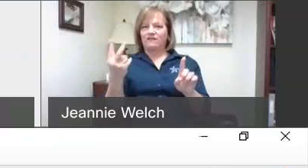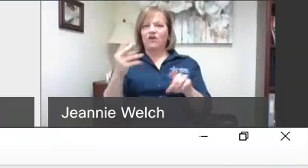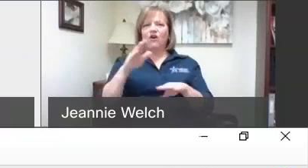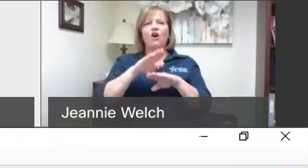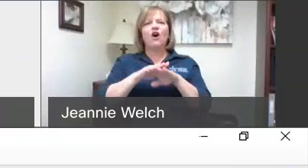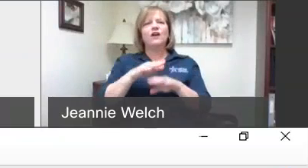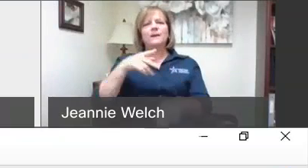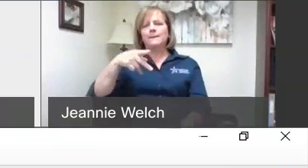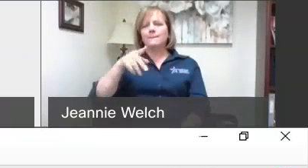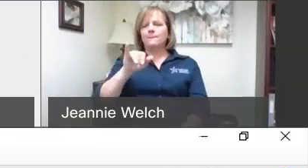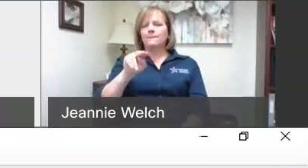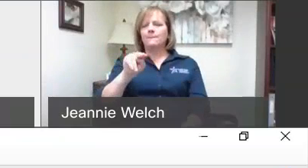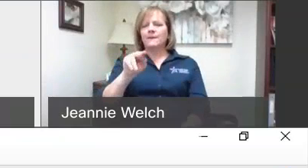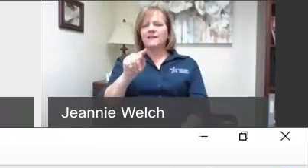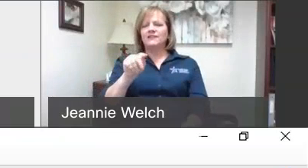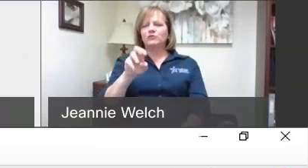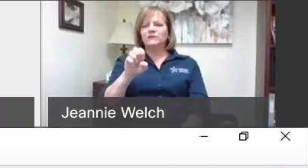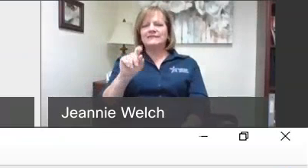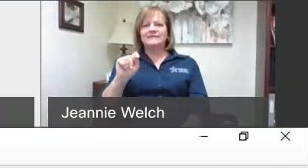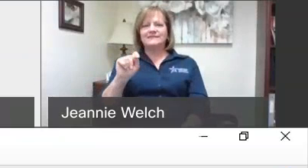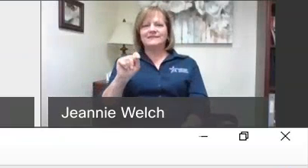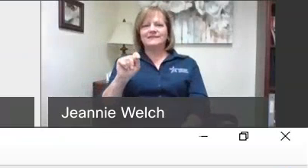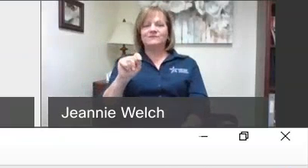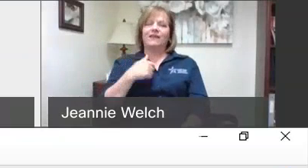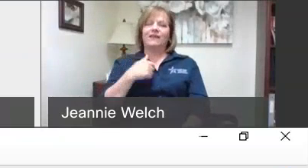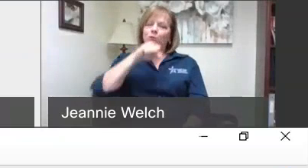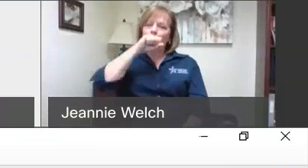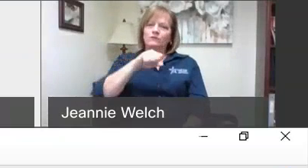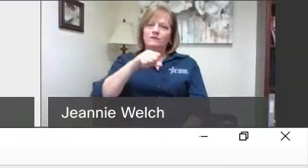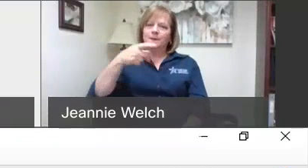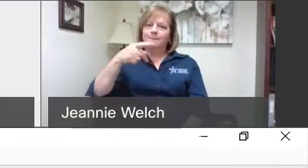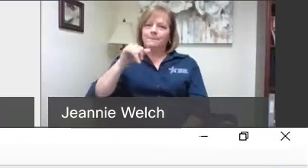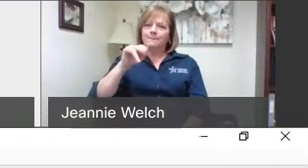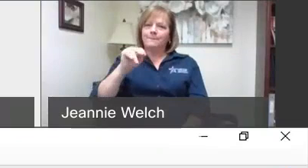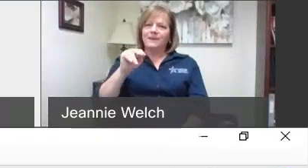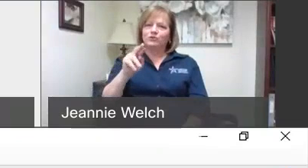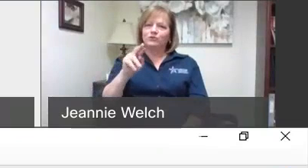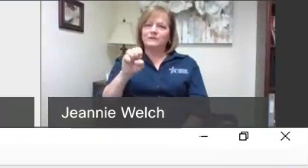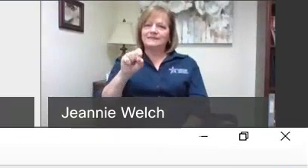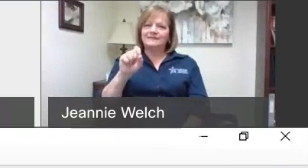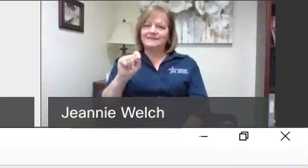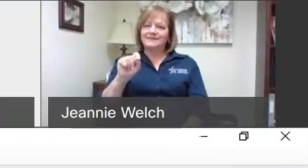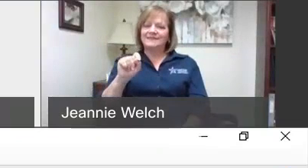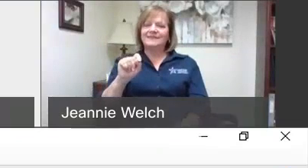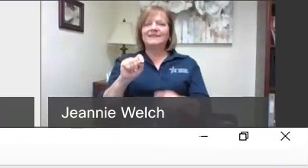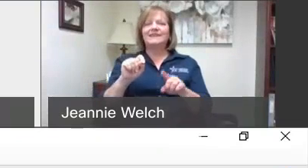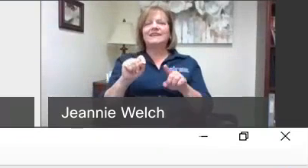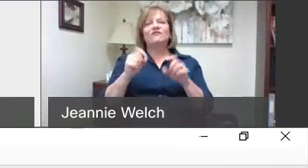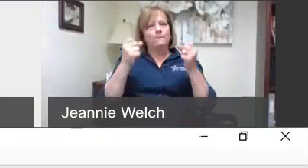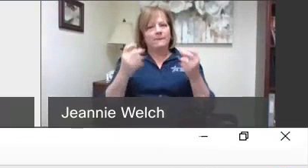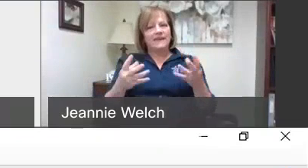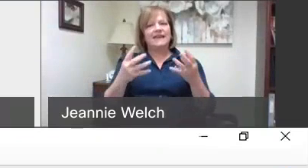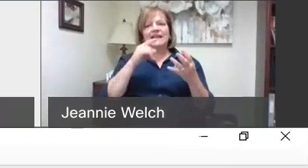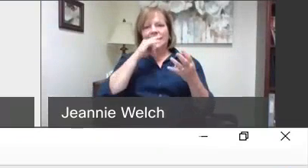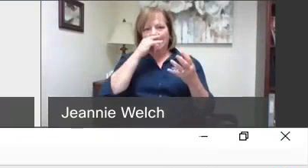So there's literally a whole catalog of virtual activities and things for kids at all ages